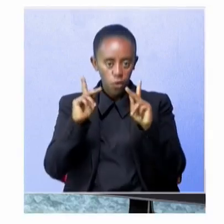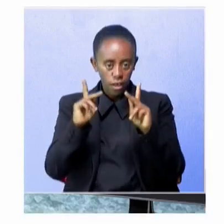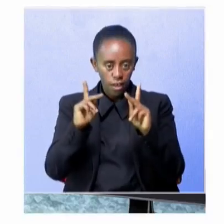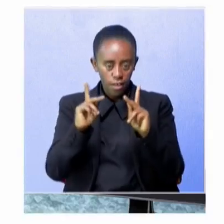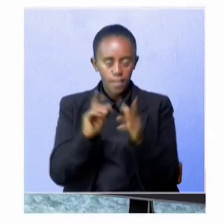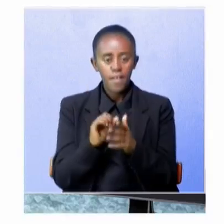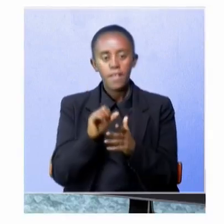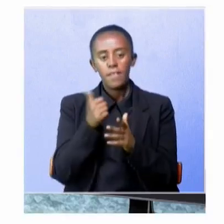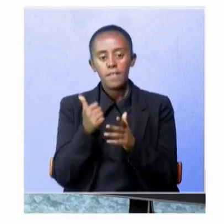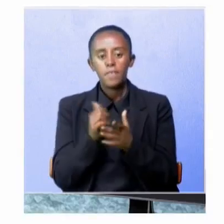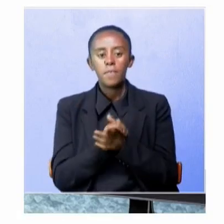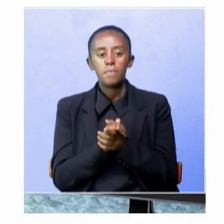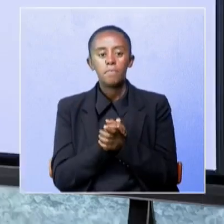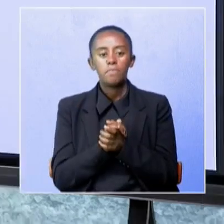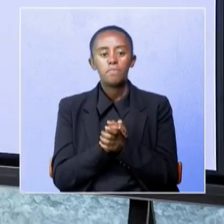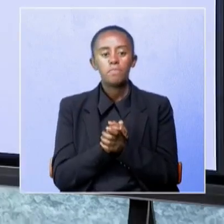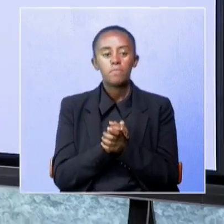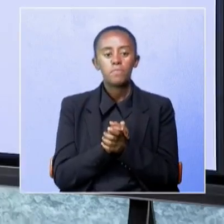about